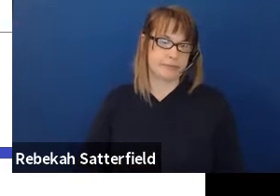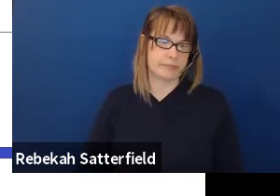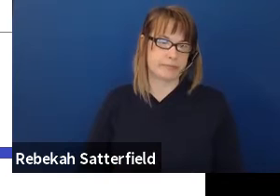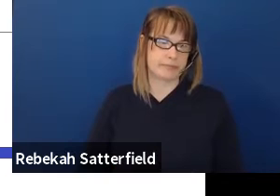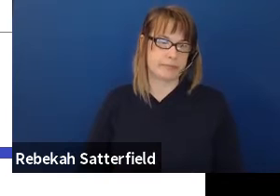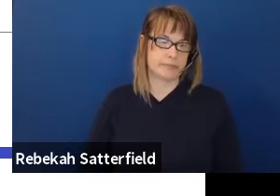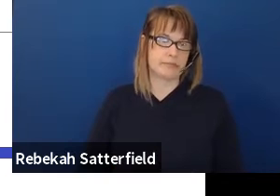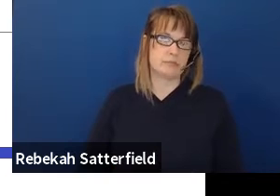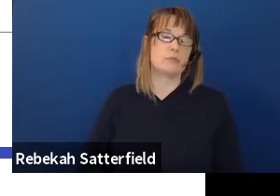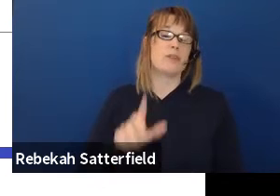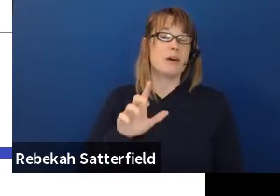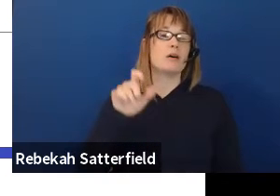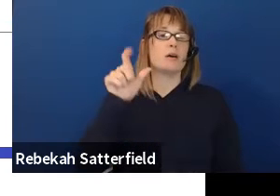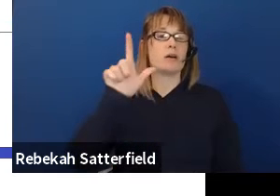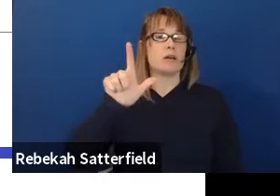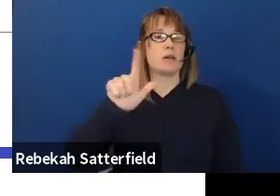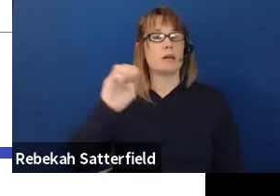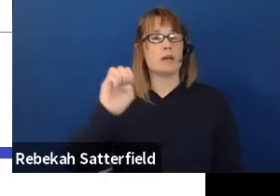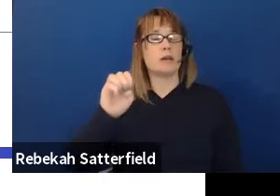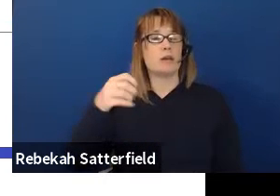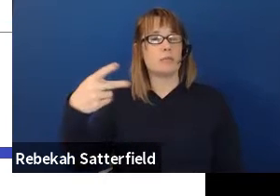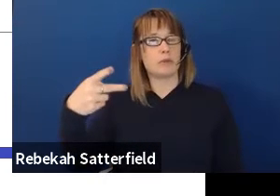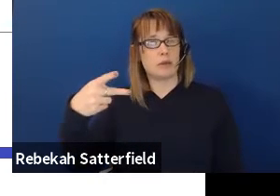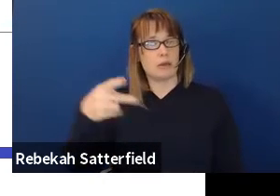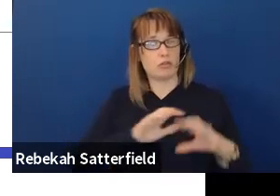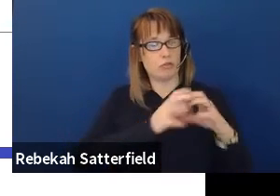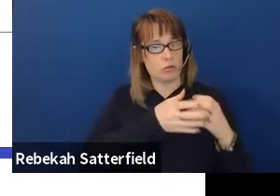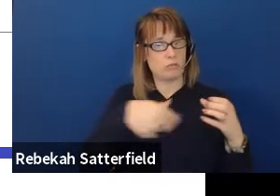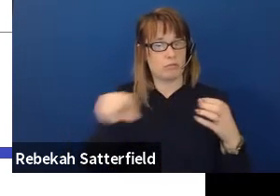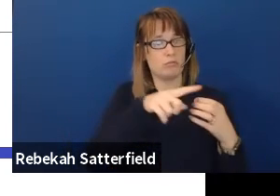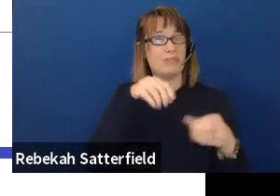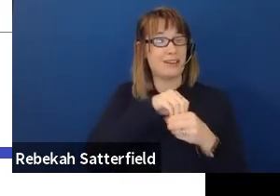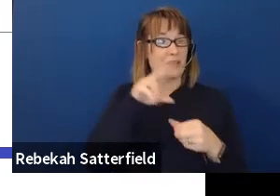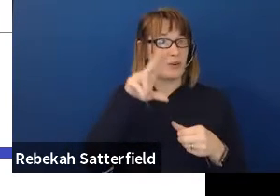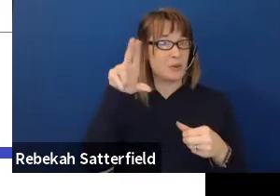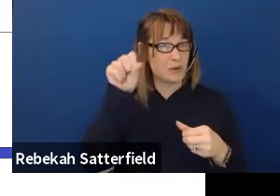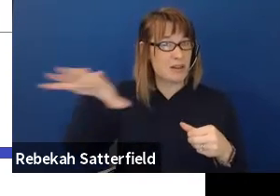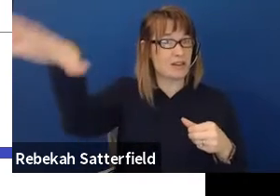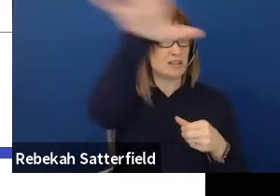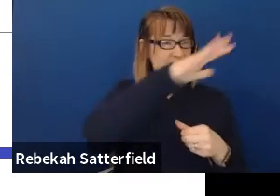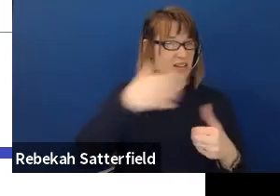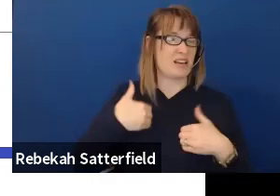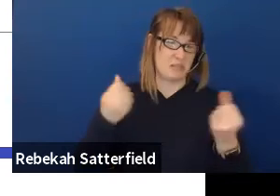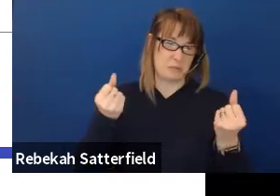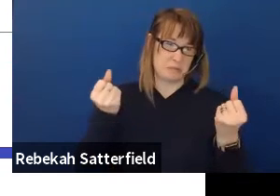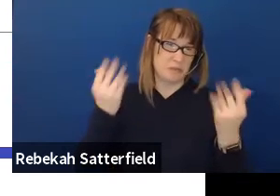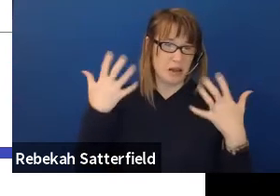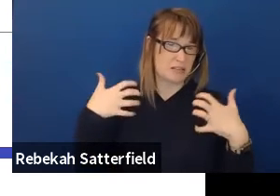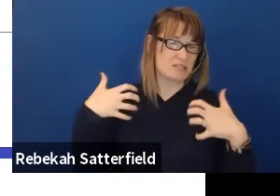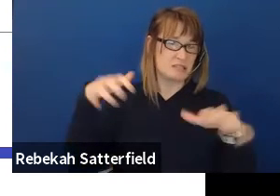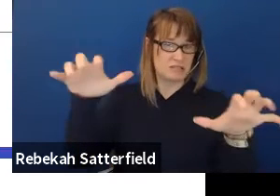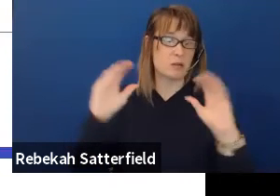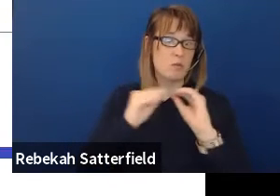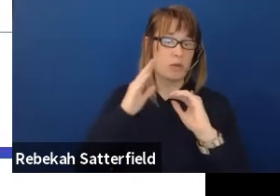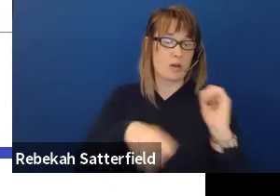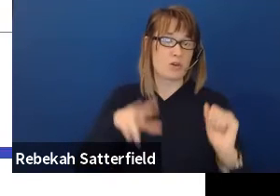Now, the limited English proficient population in the US is quite large. There are currently more than